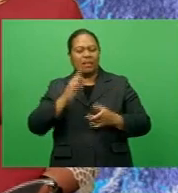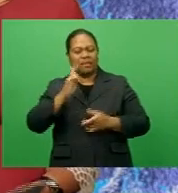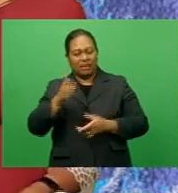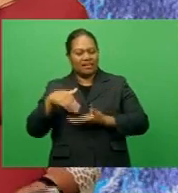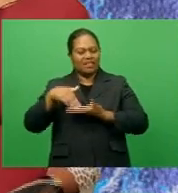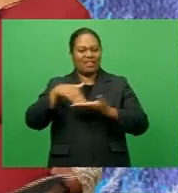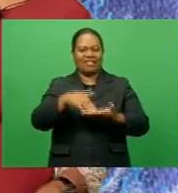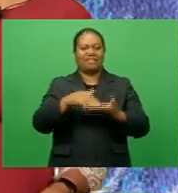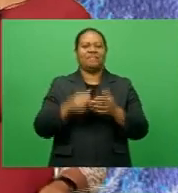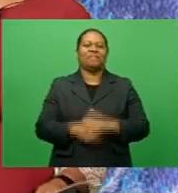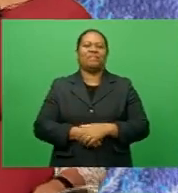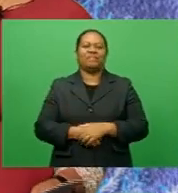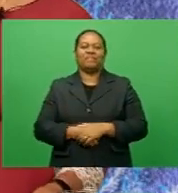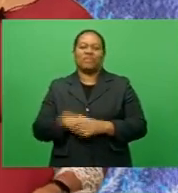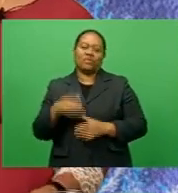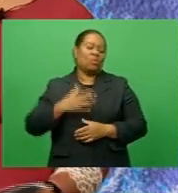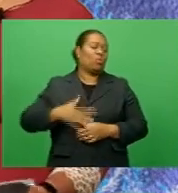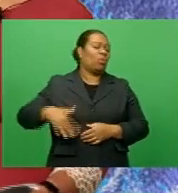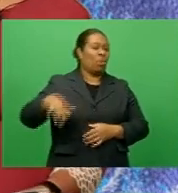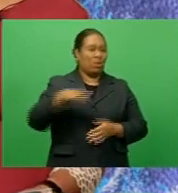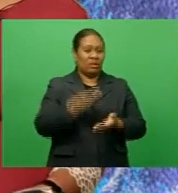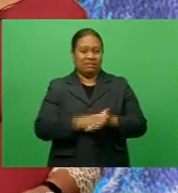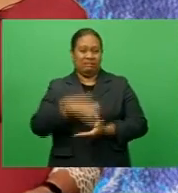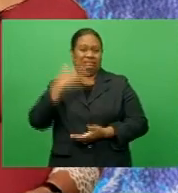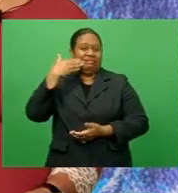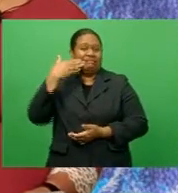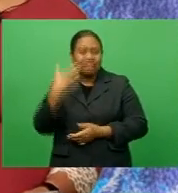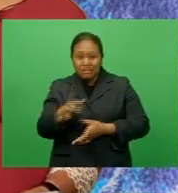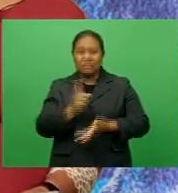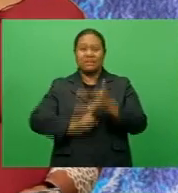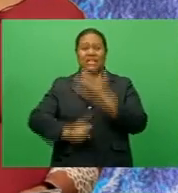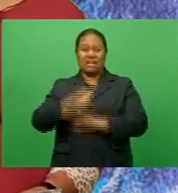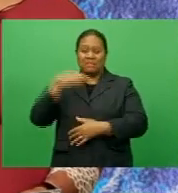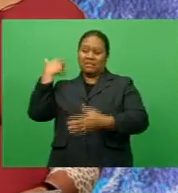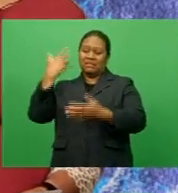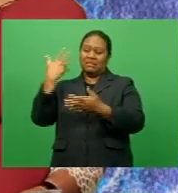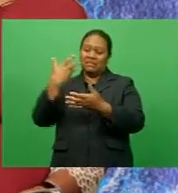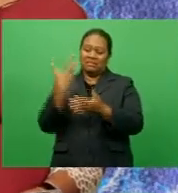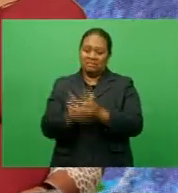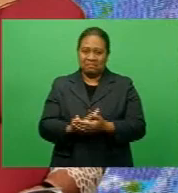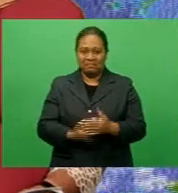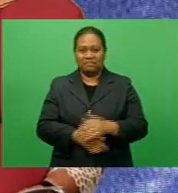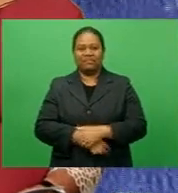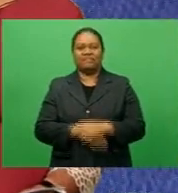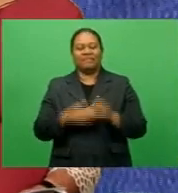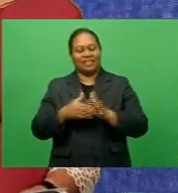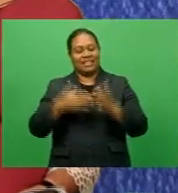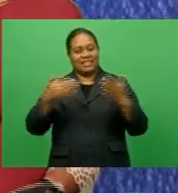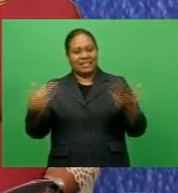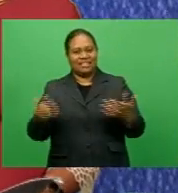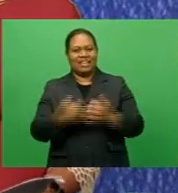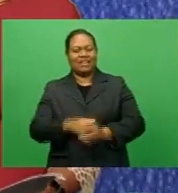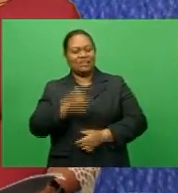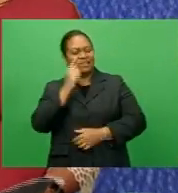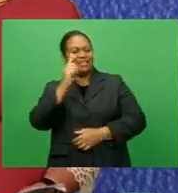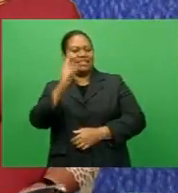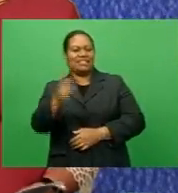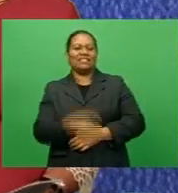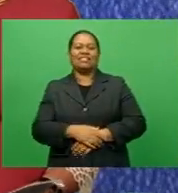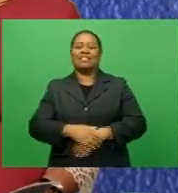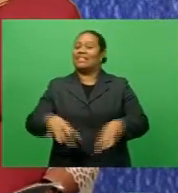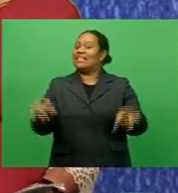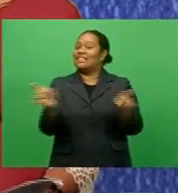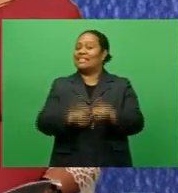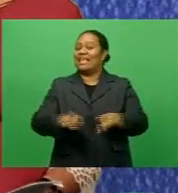in the cooling off from all that heat that we've been having for the past few weeks. Now let's see if it was the same